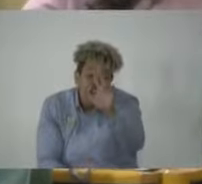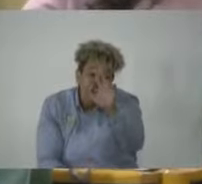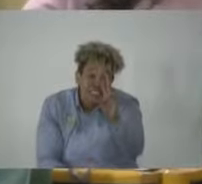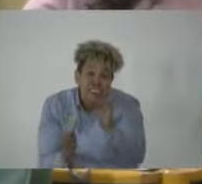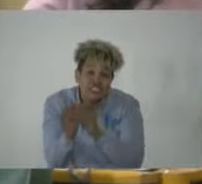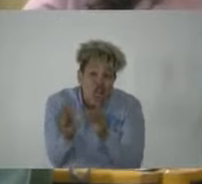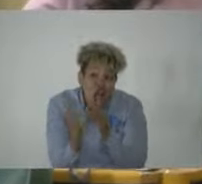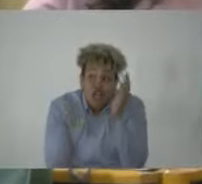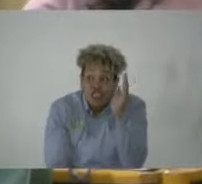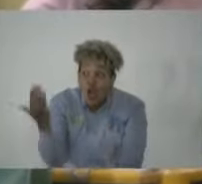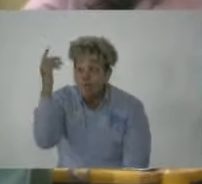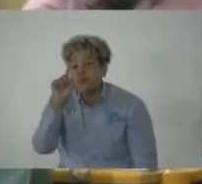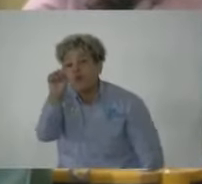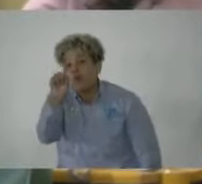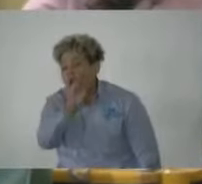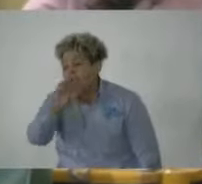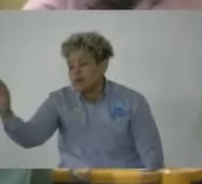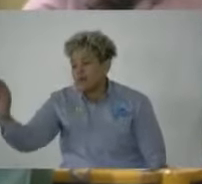$614,936 to